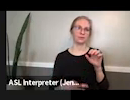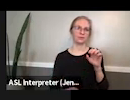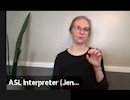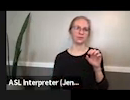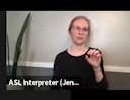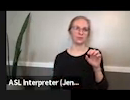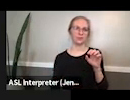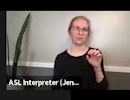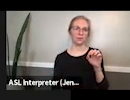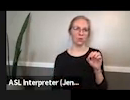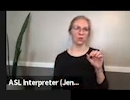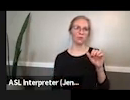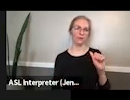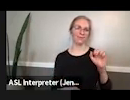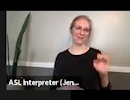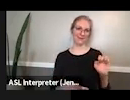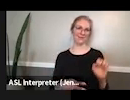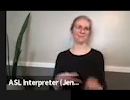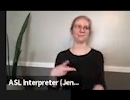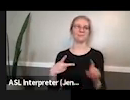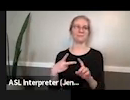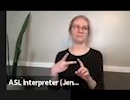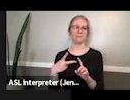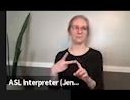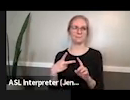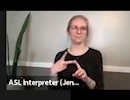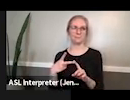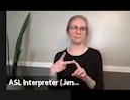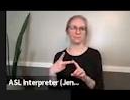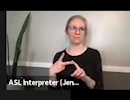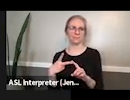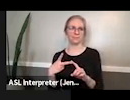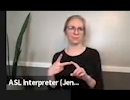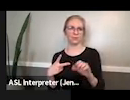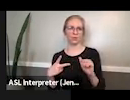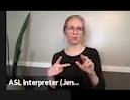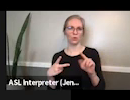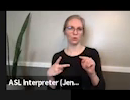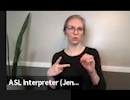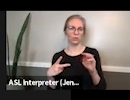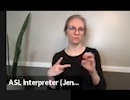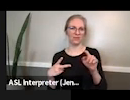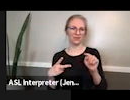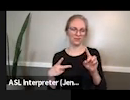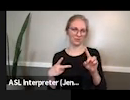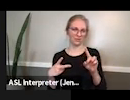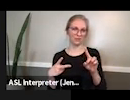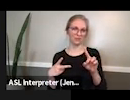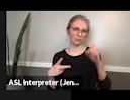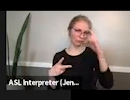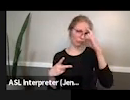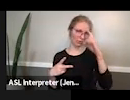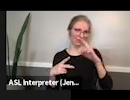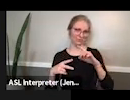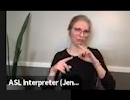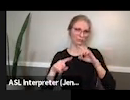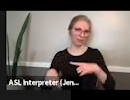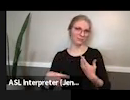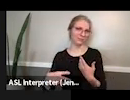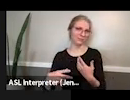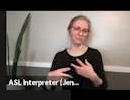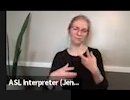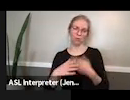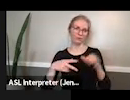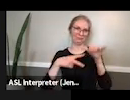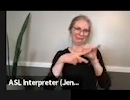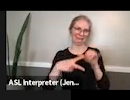The second is the automated auditory brainstem response. Both big mouthfuls. And you